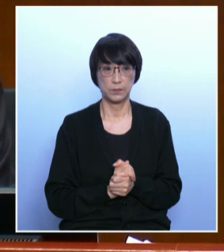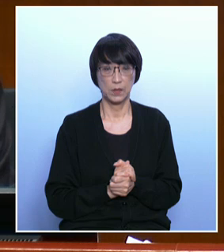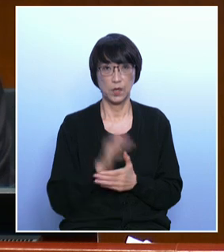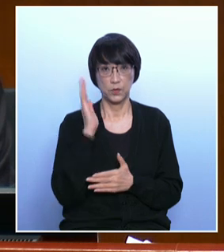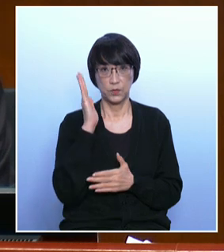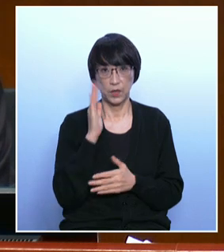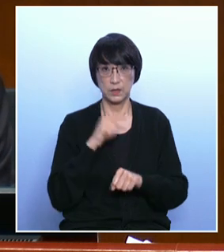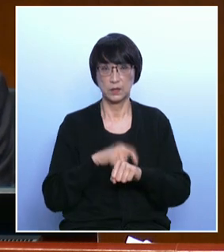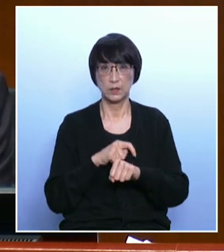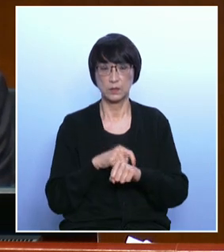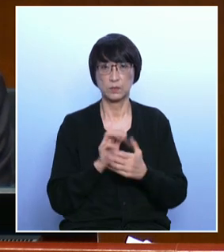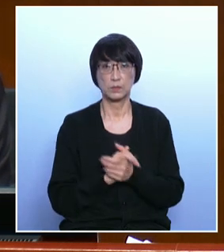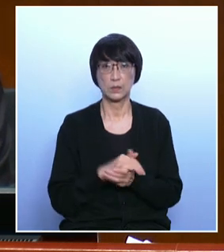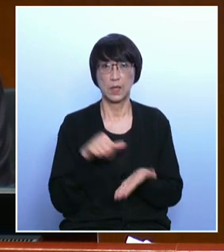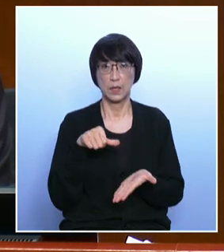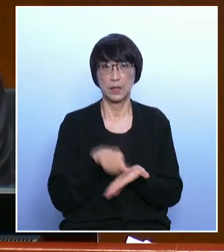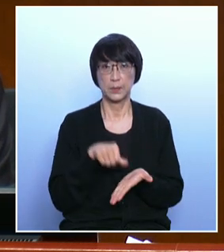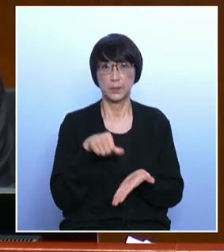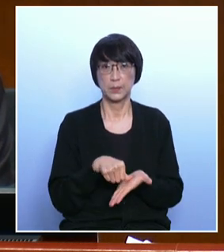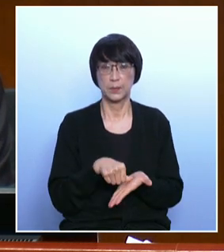may not have enough time to get back to you.